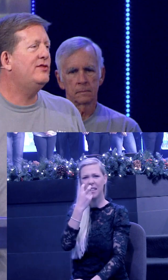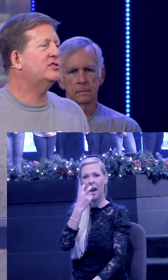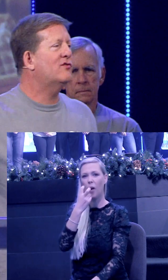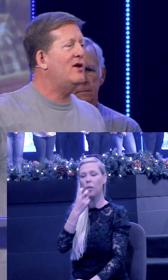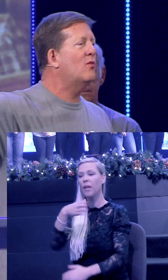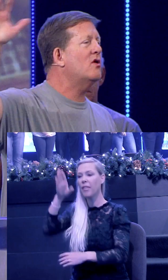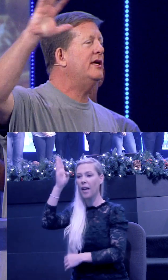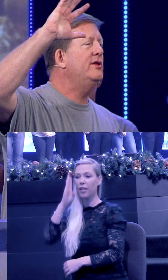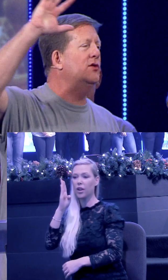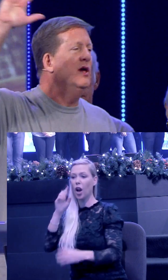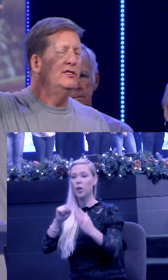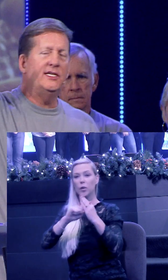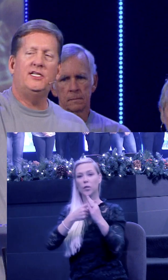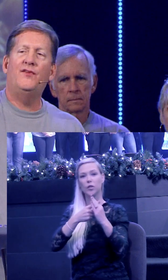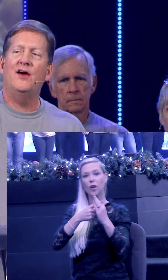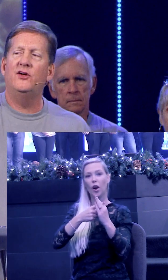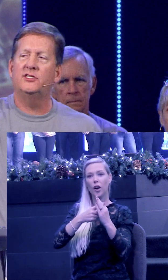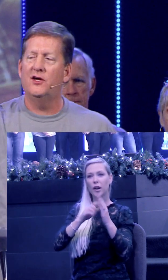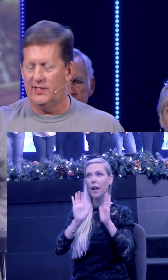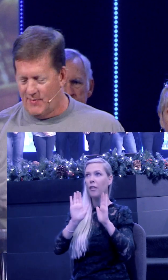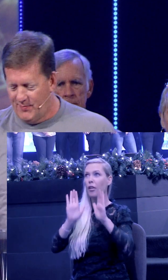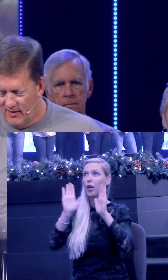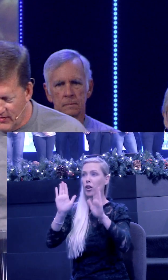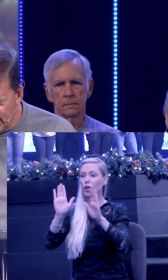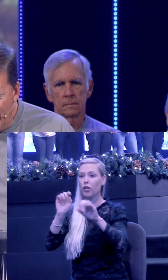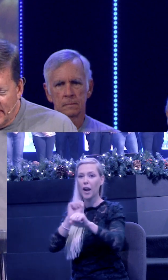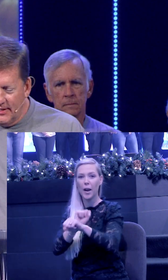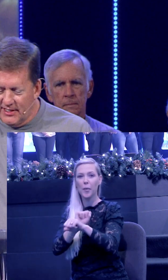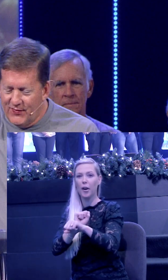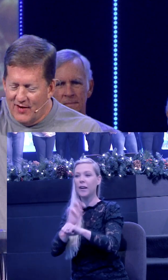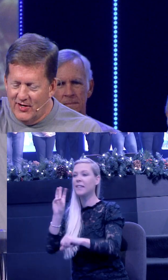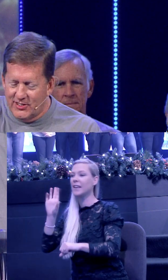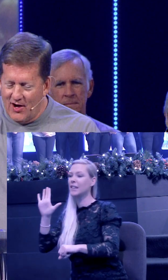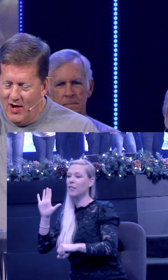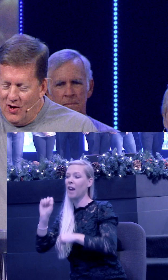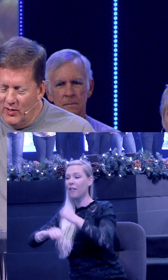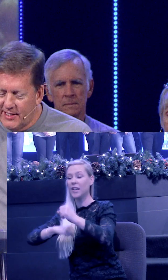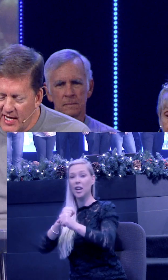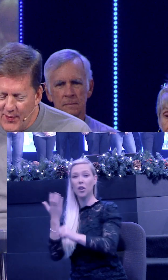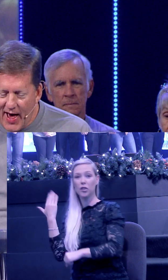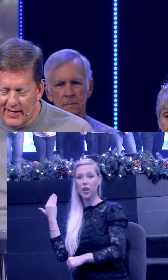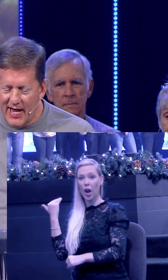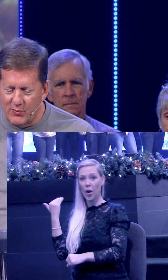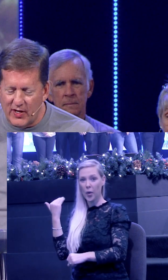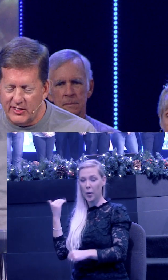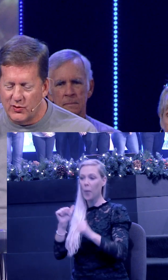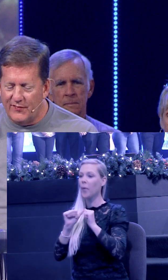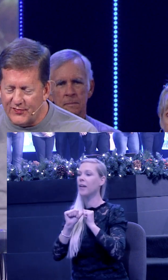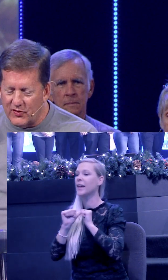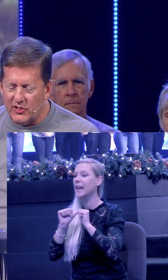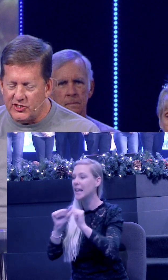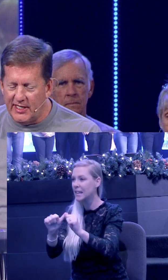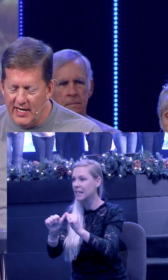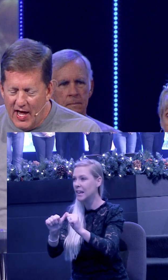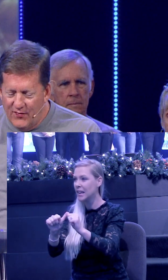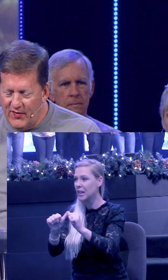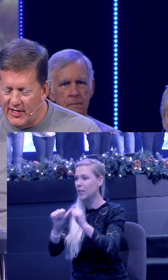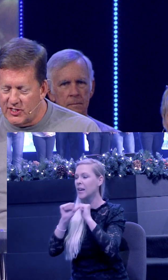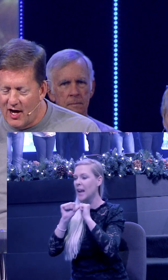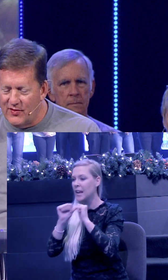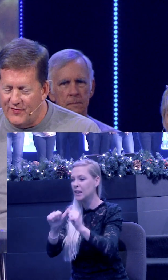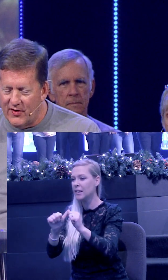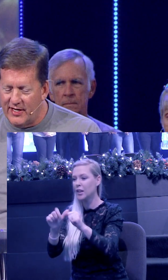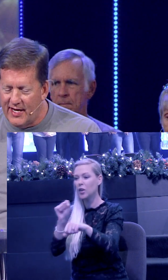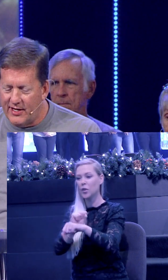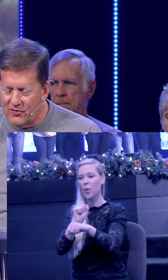who started this great work in you 65 years ago, that's my paraphrase, 65 years ago, would keep at it and bring it to a flourishing